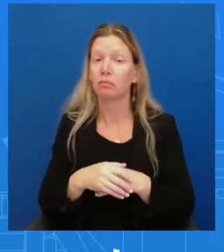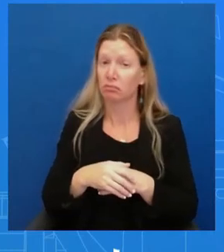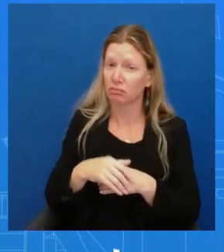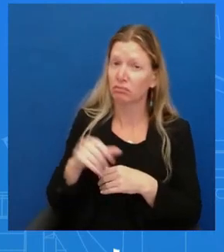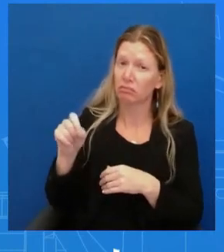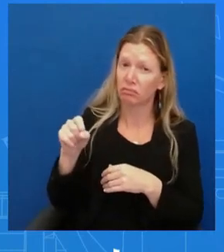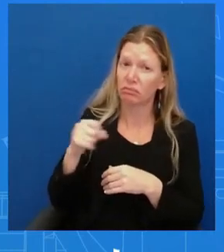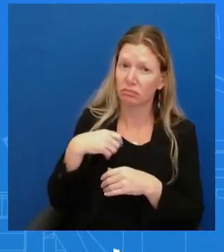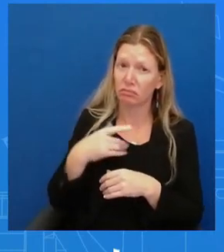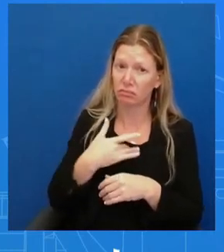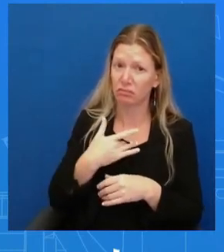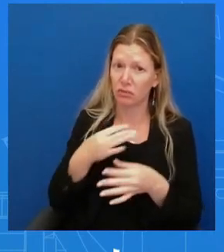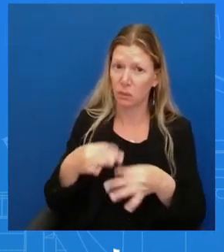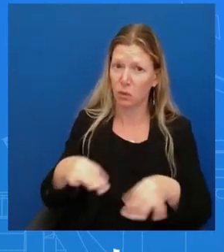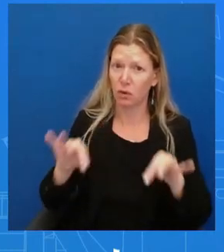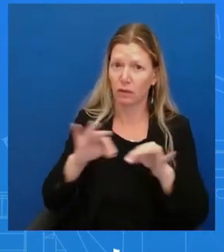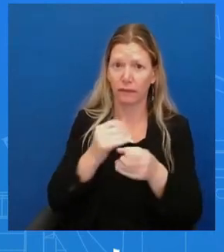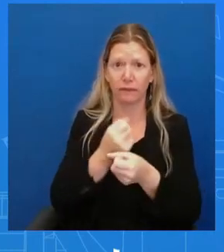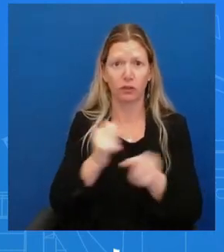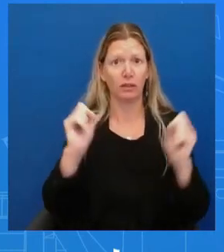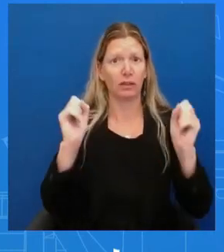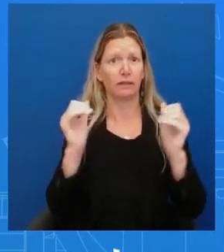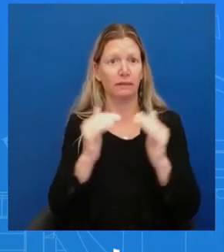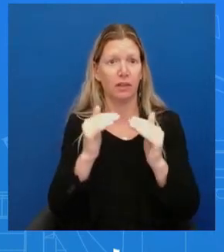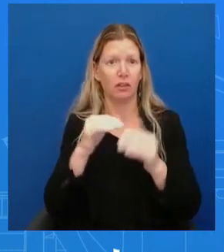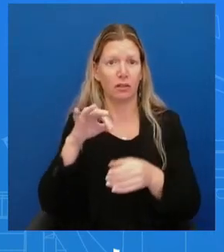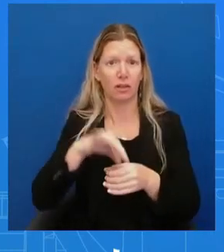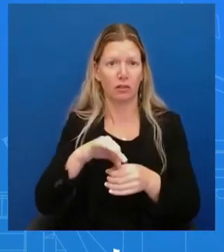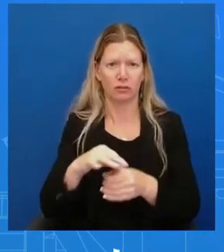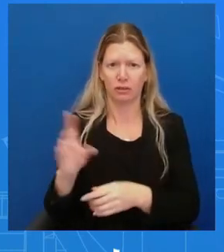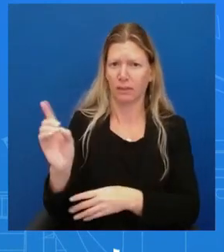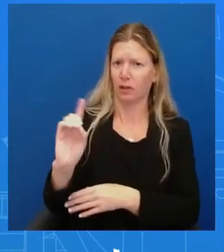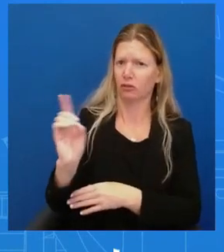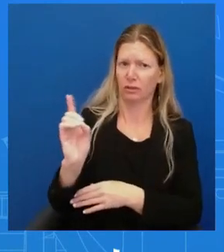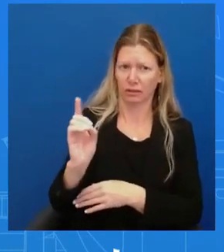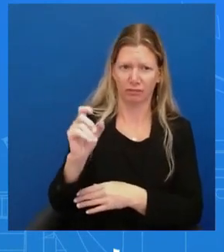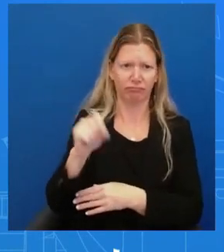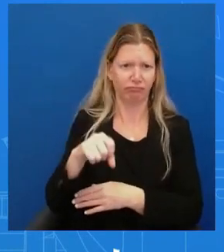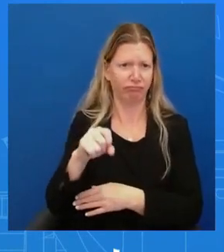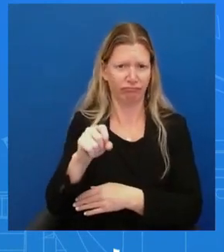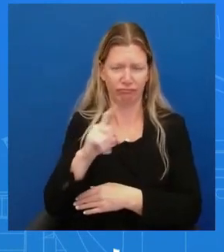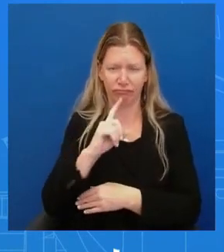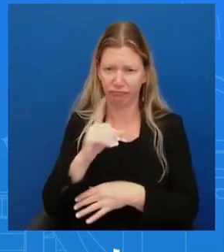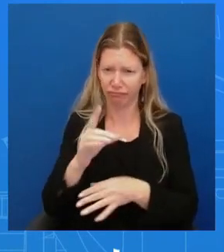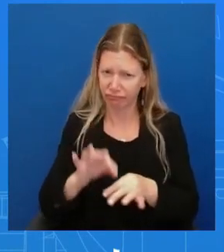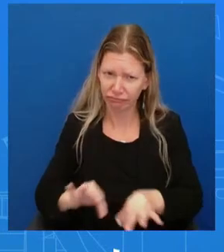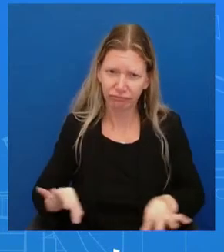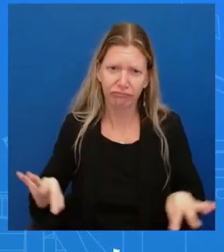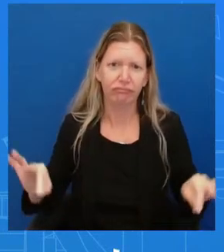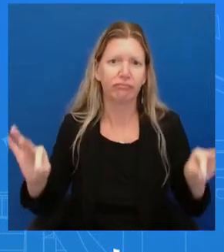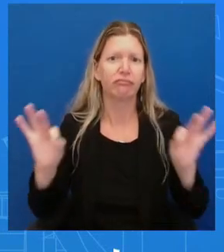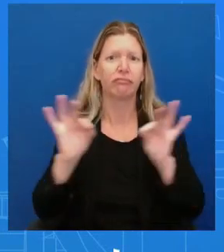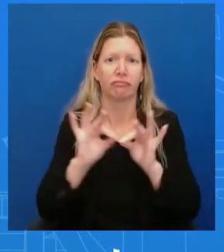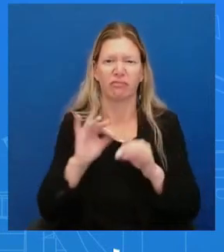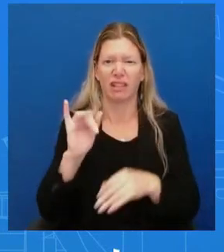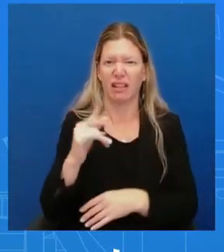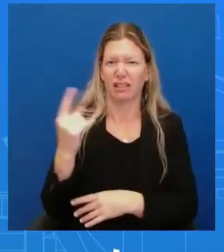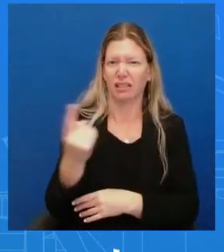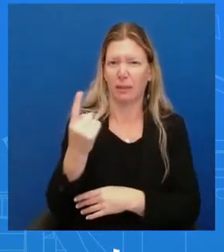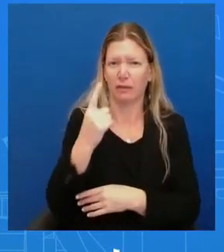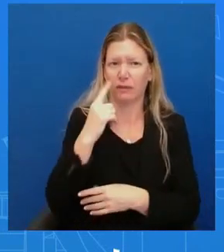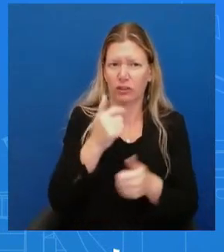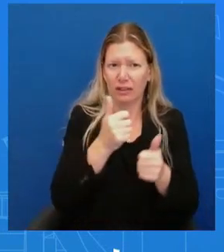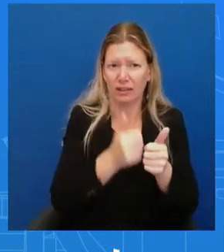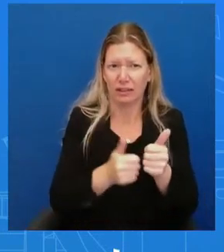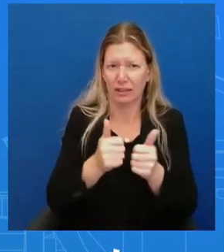think it's incredibly important. That is something for each individual domestic country to